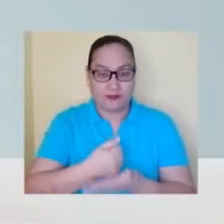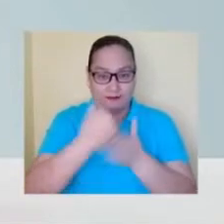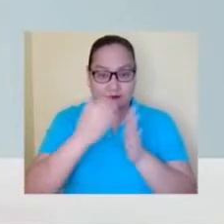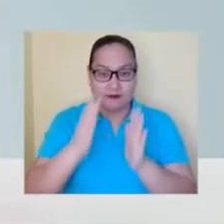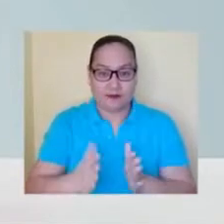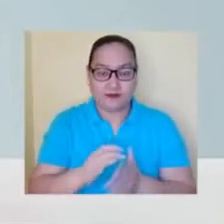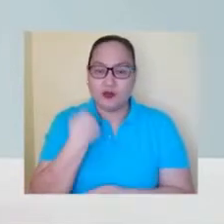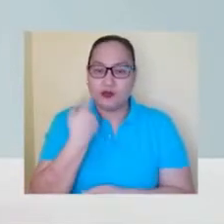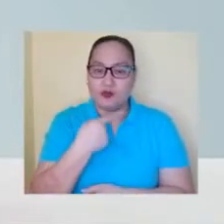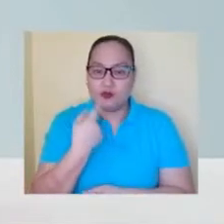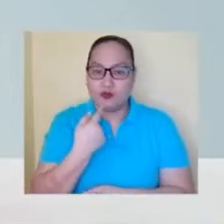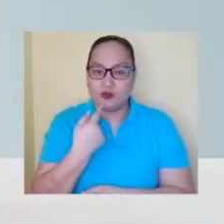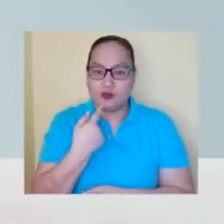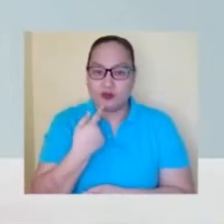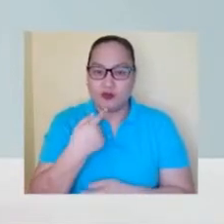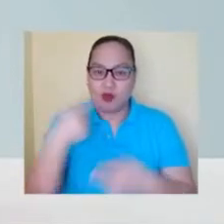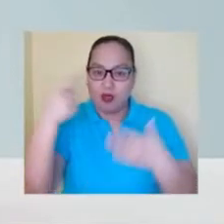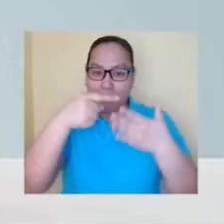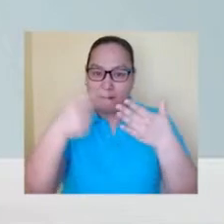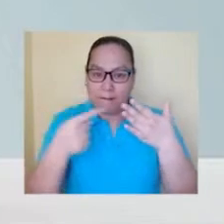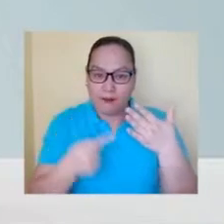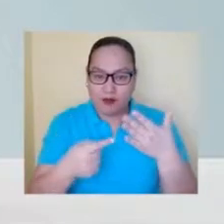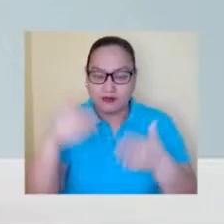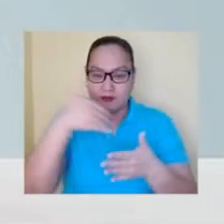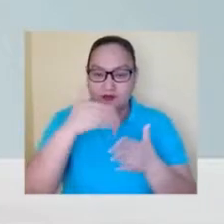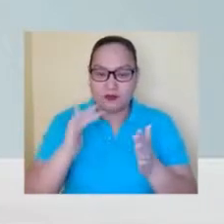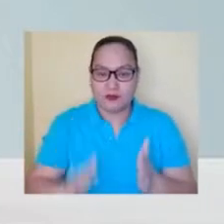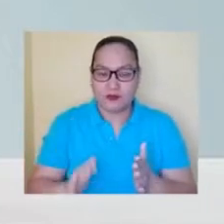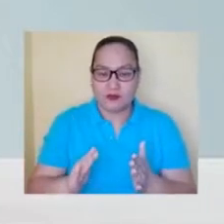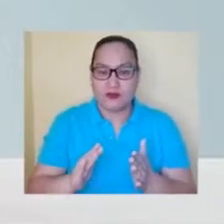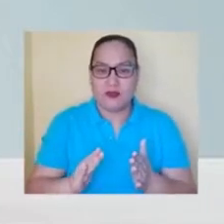Who among the students are good first aiders?